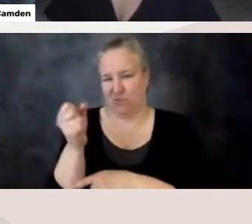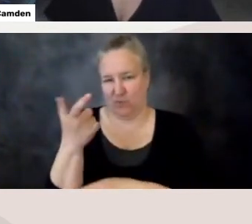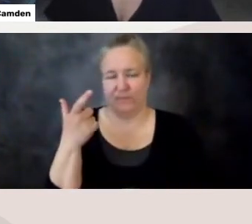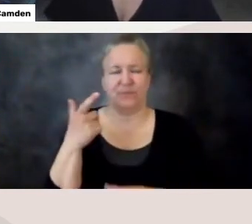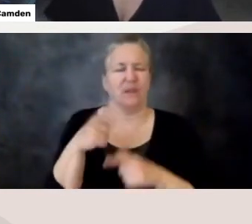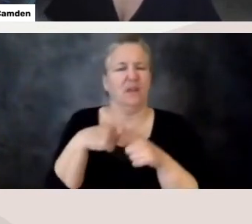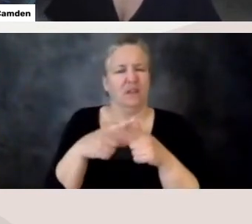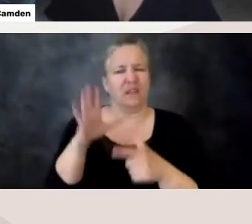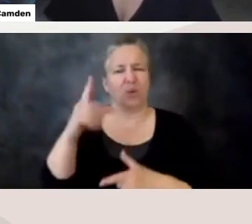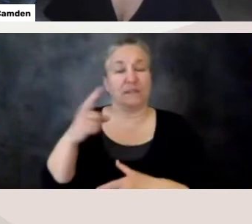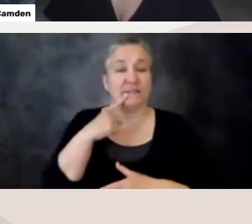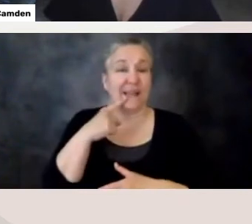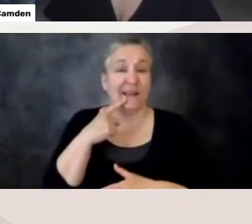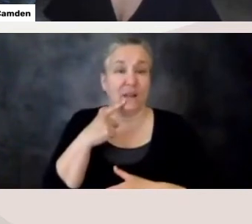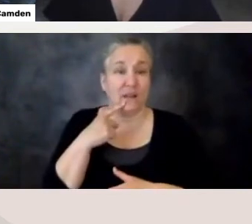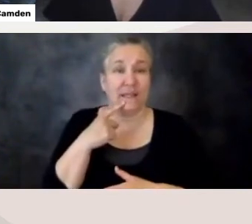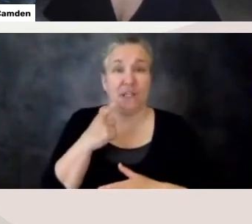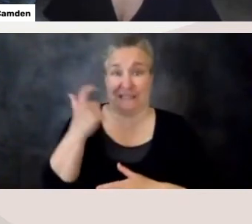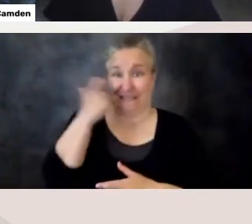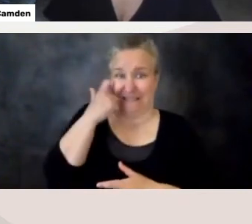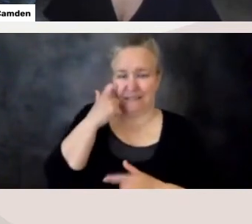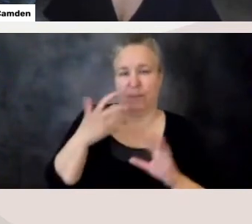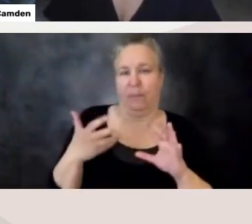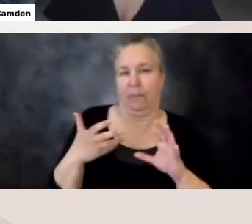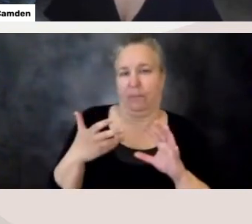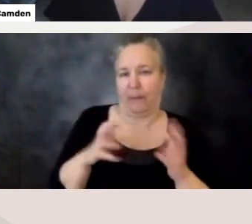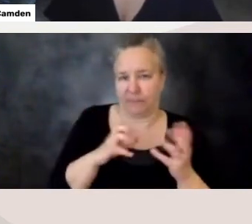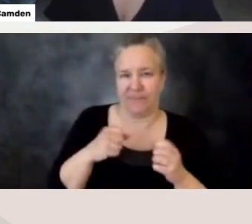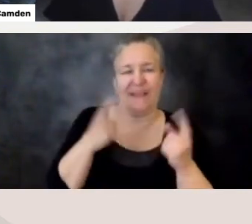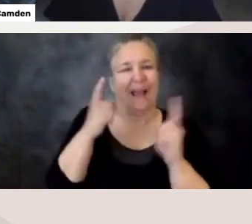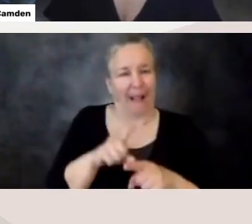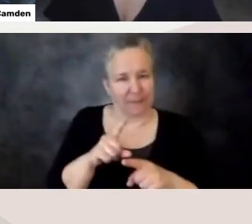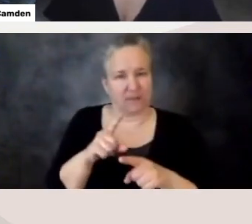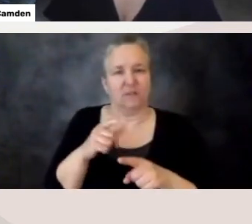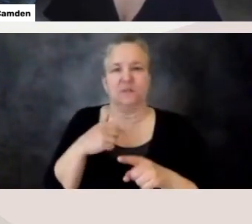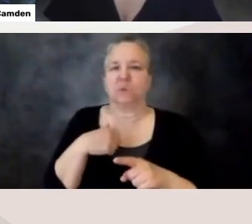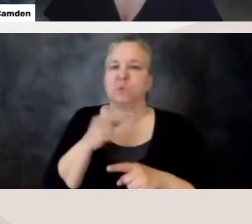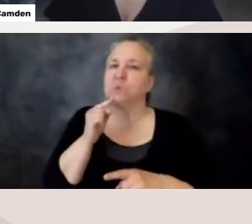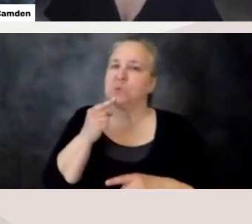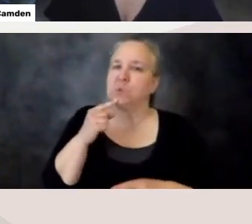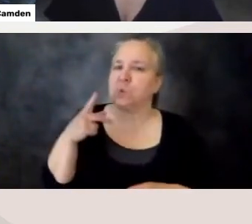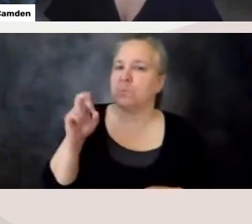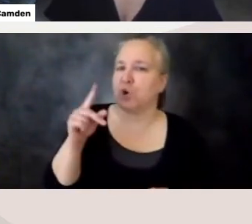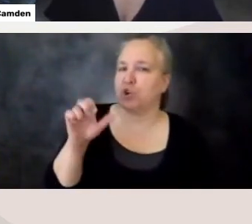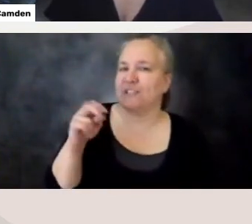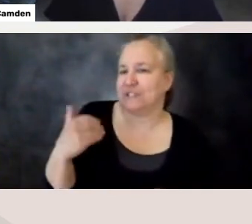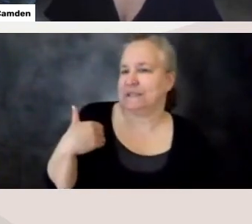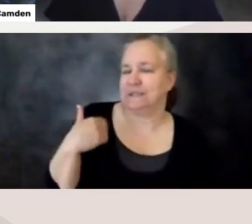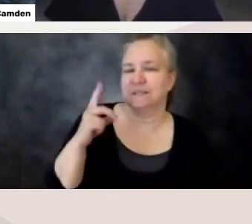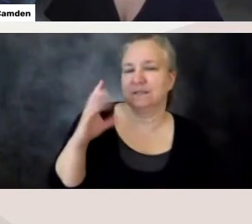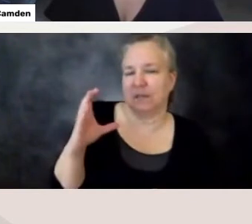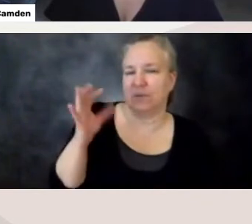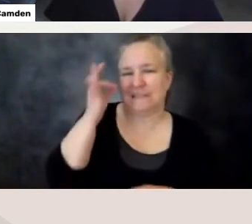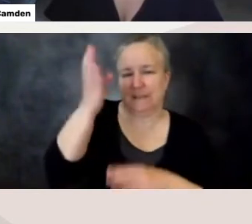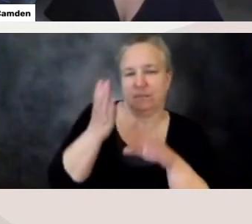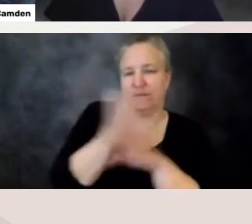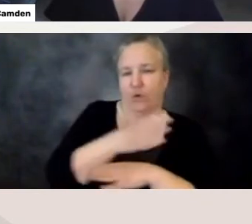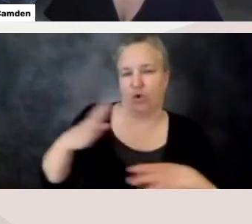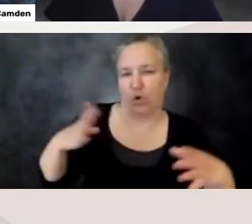would say we maybe blew it here recently. We've had significant progression in December, right before the